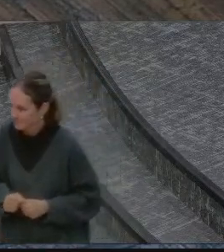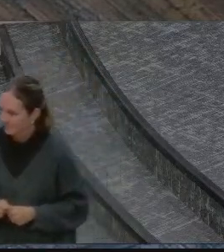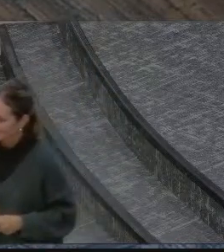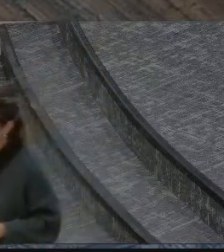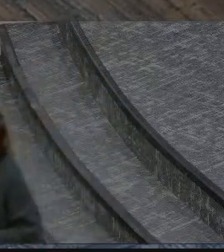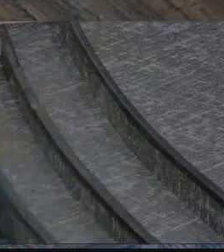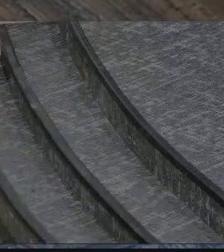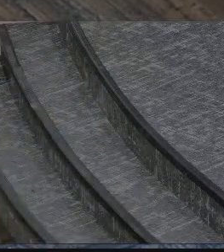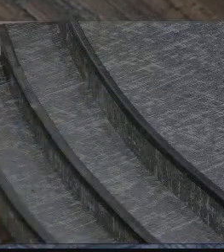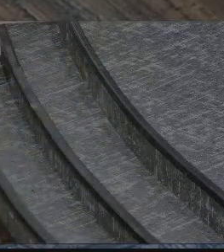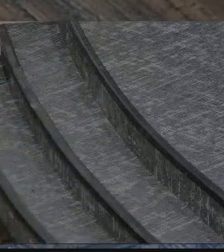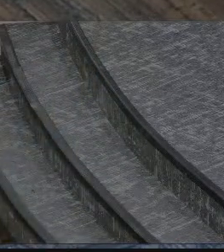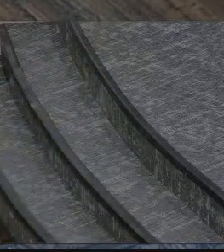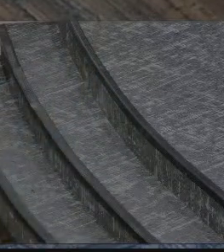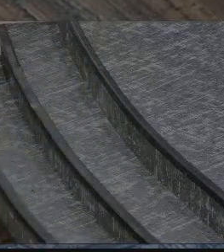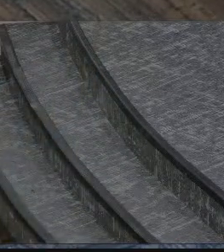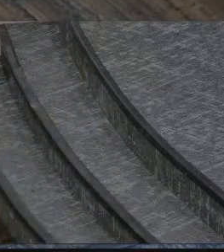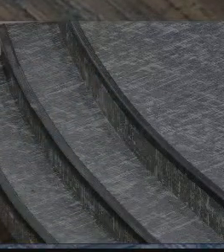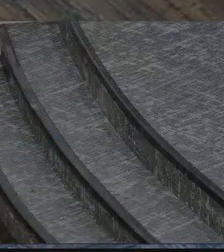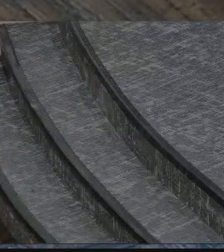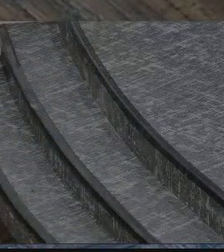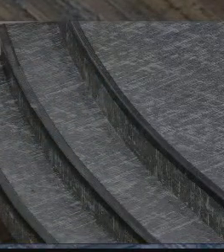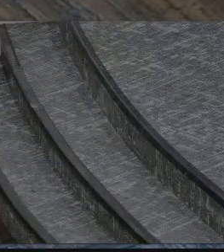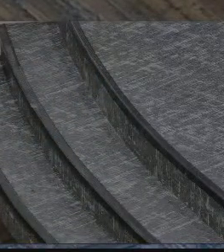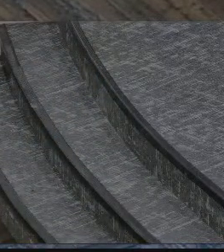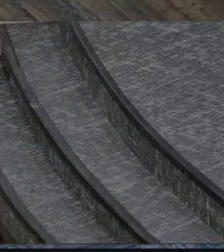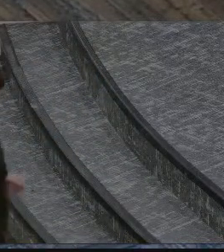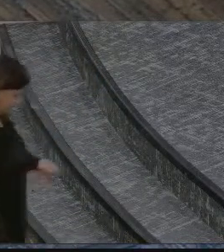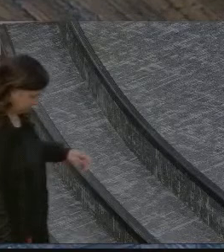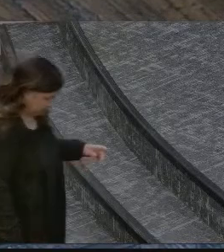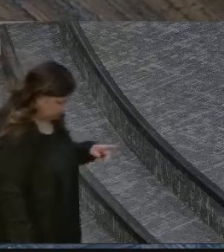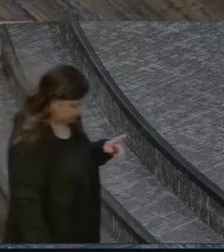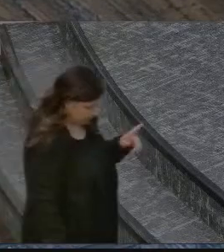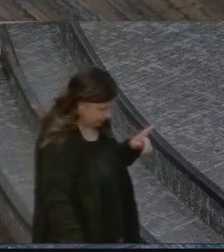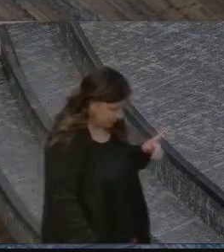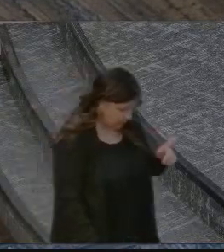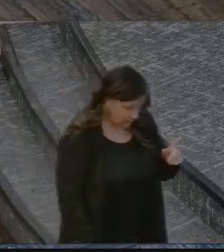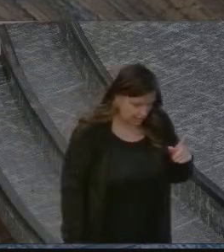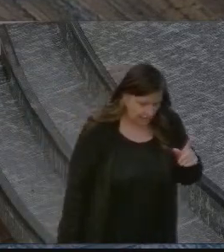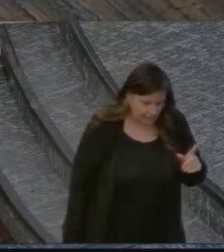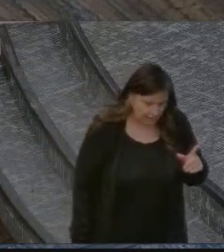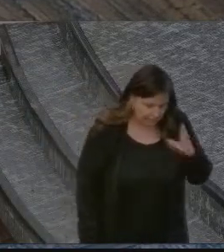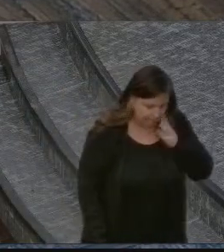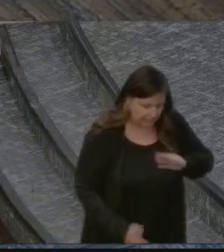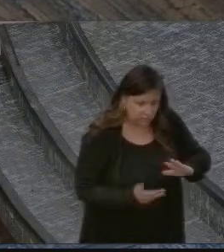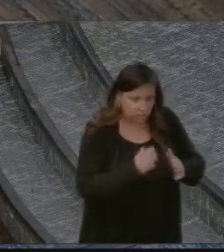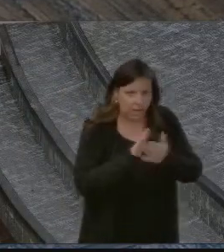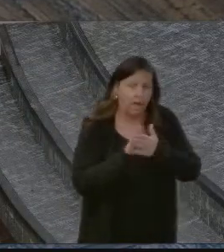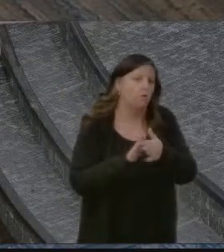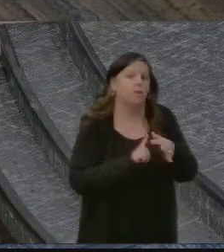the Teach Town, this is the special education adaptive curriculum resources.